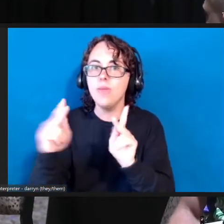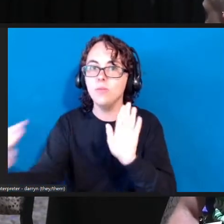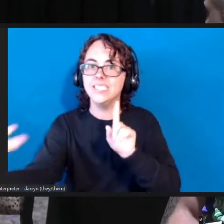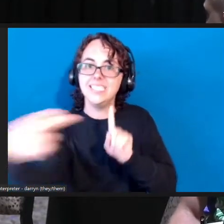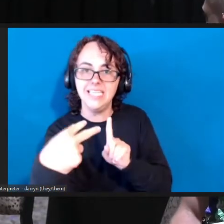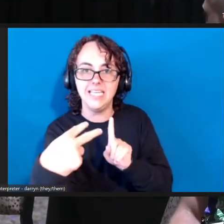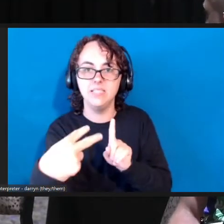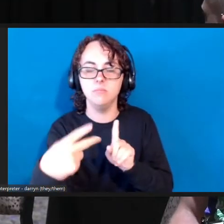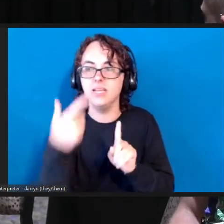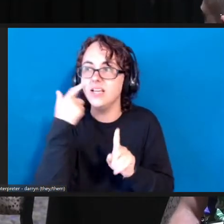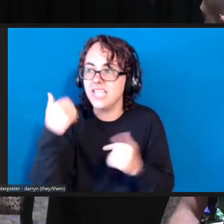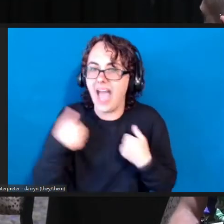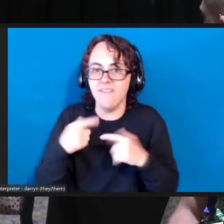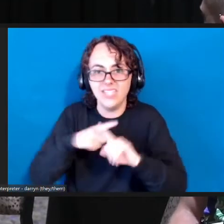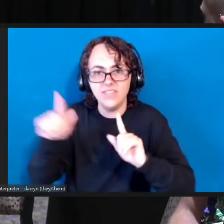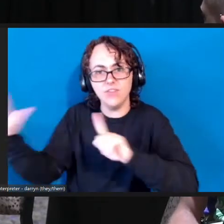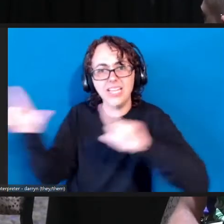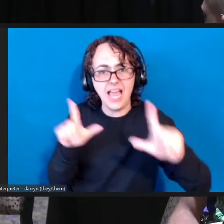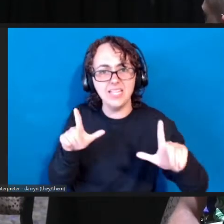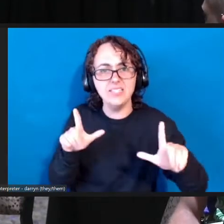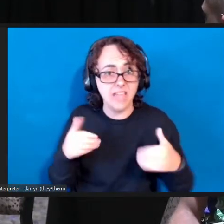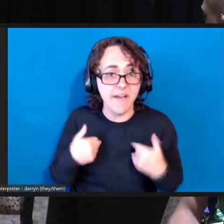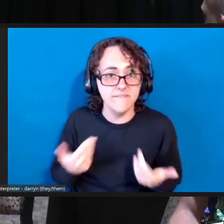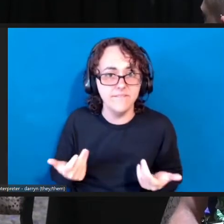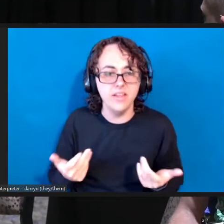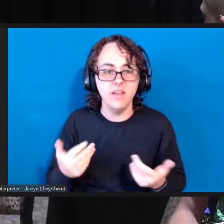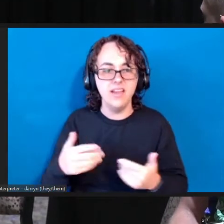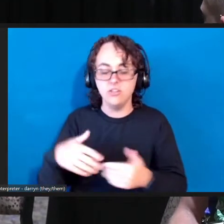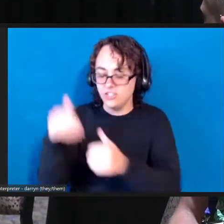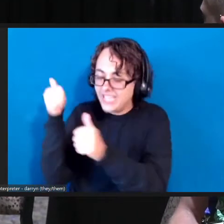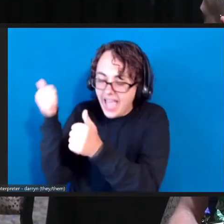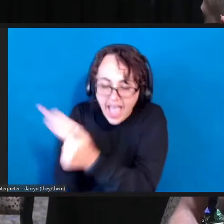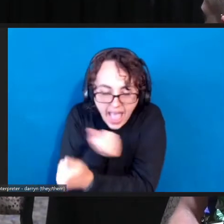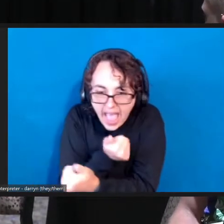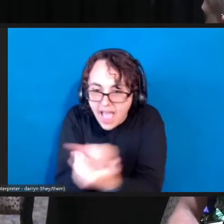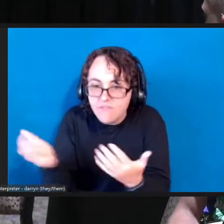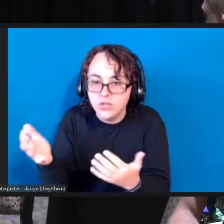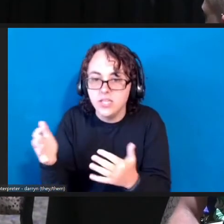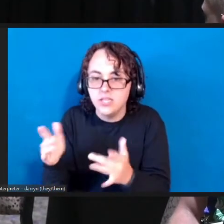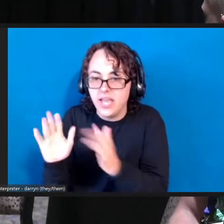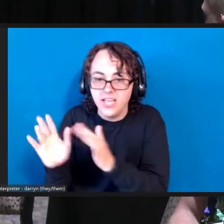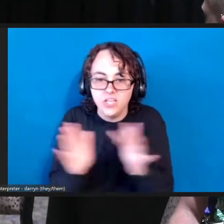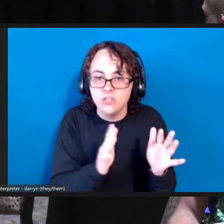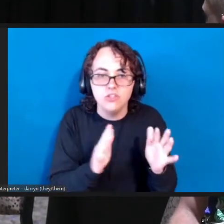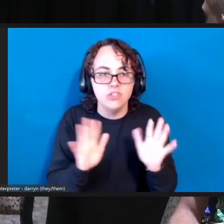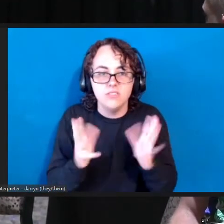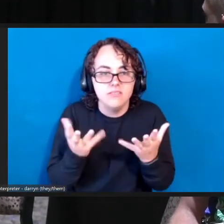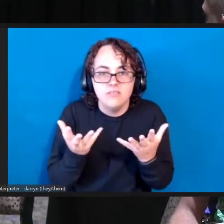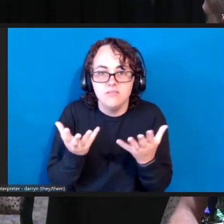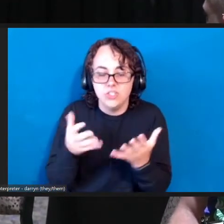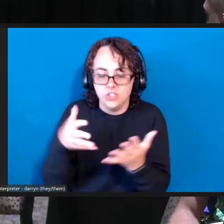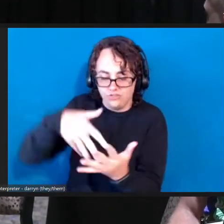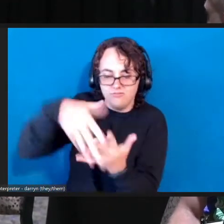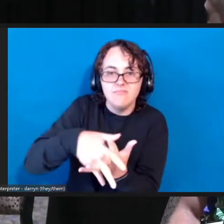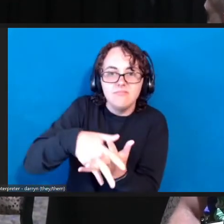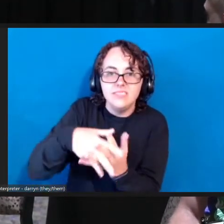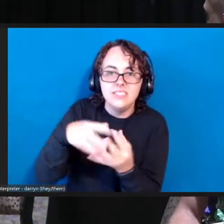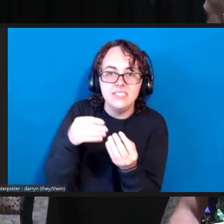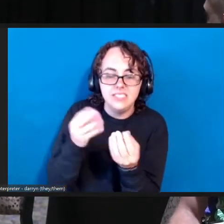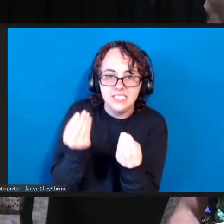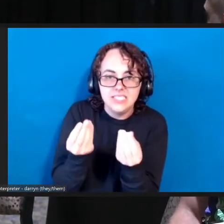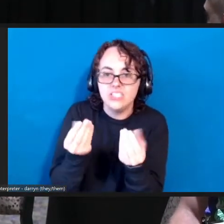just a different lens on it in every facet of it, in the just very fibers of it.